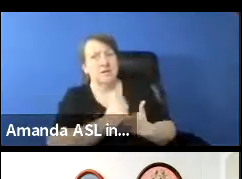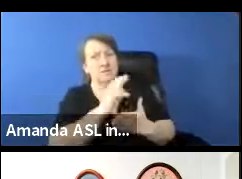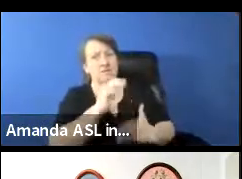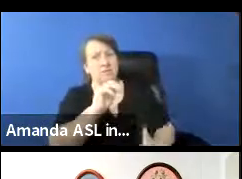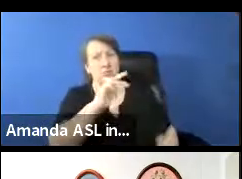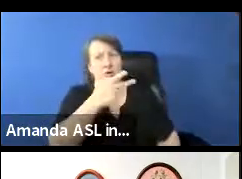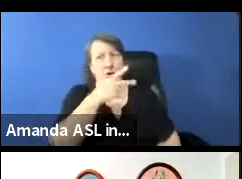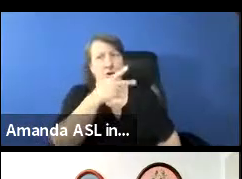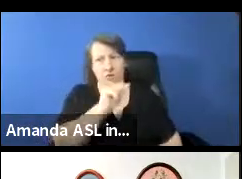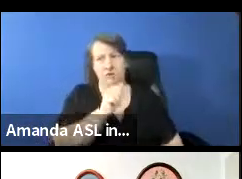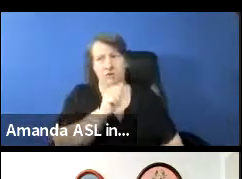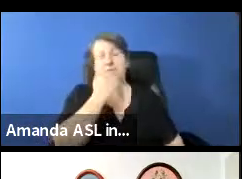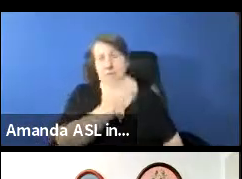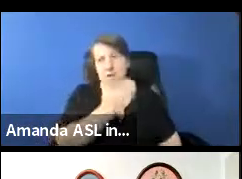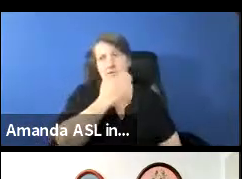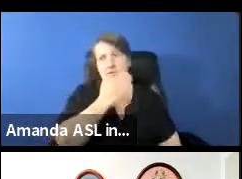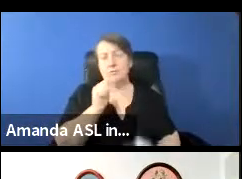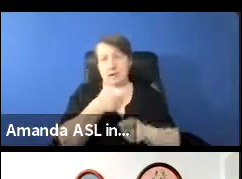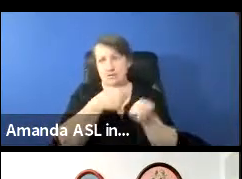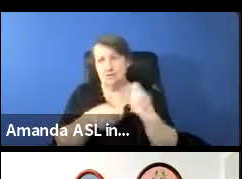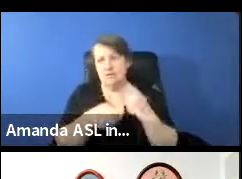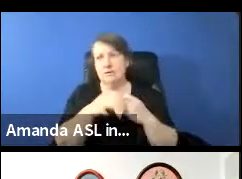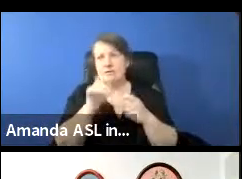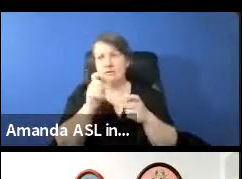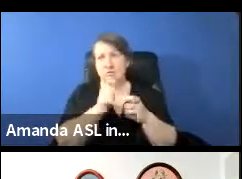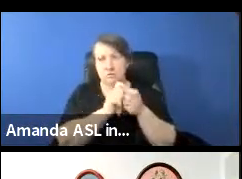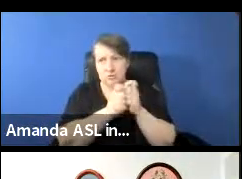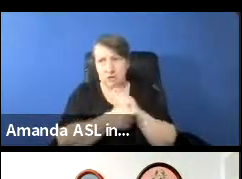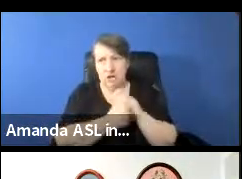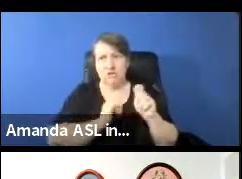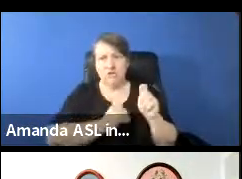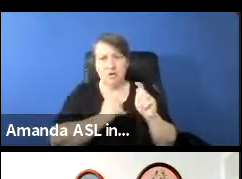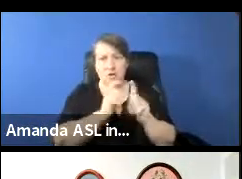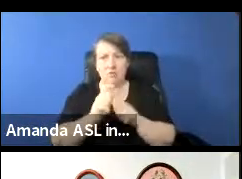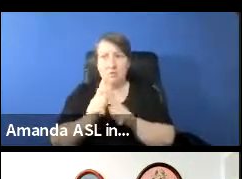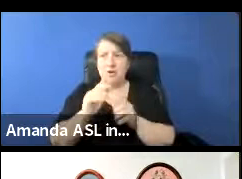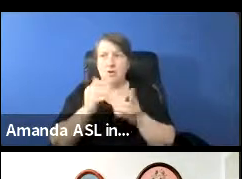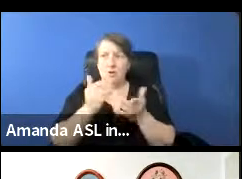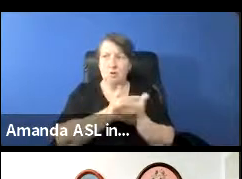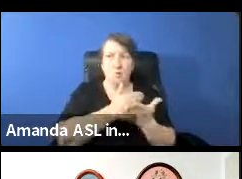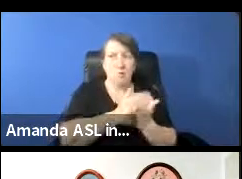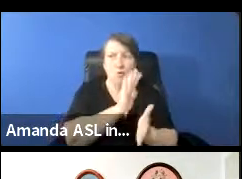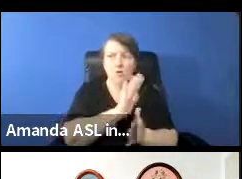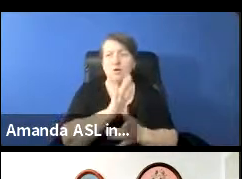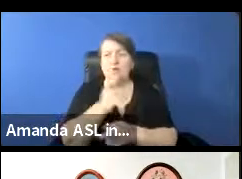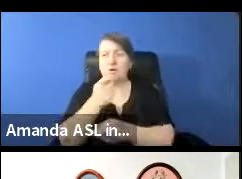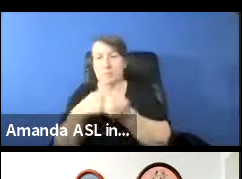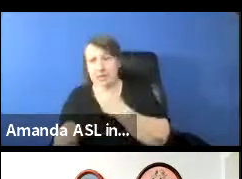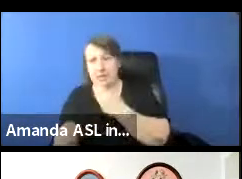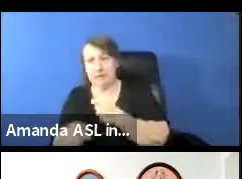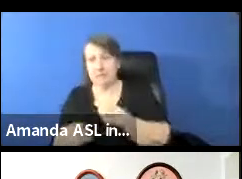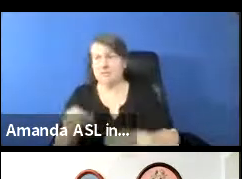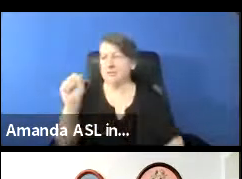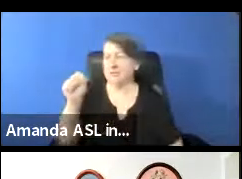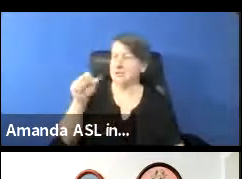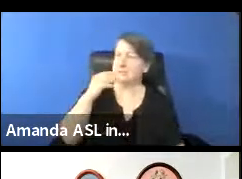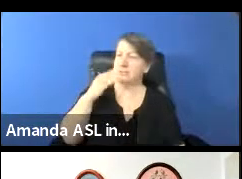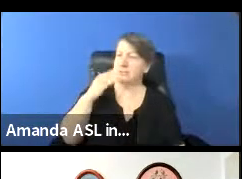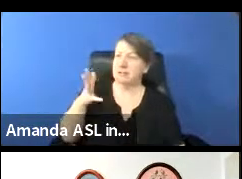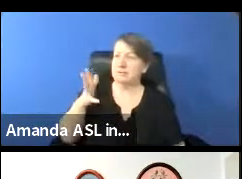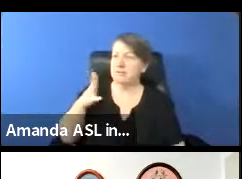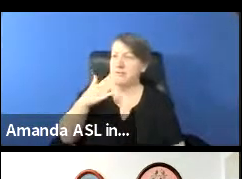Thank you. And we can definitely change that in our messaging, the new to the replacement. Yeah, that's